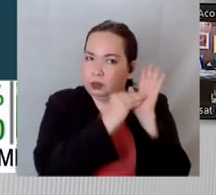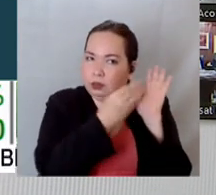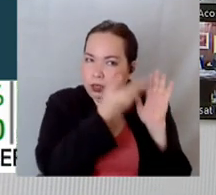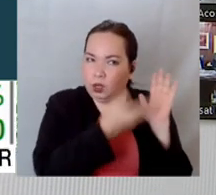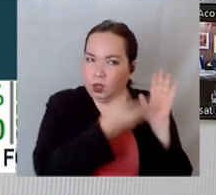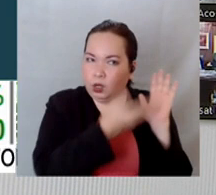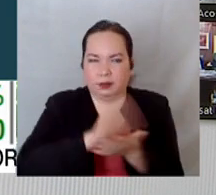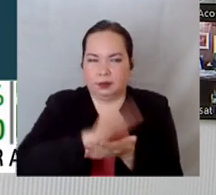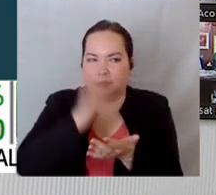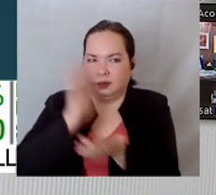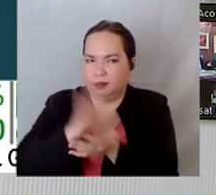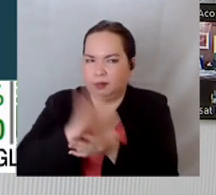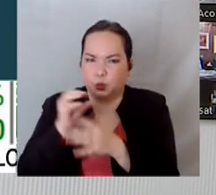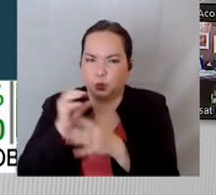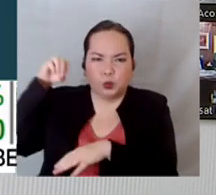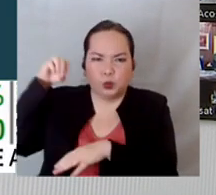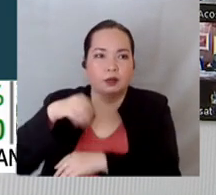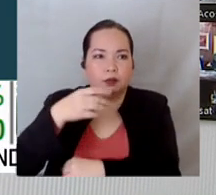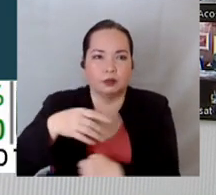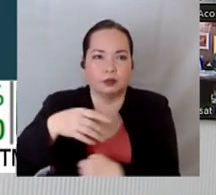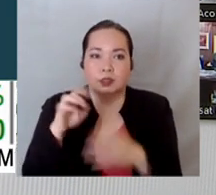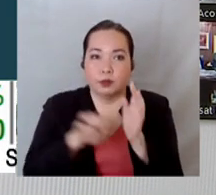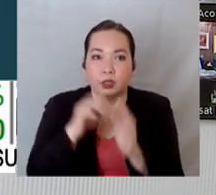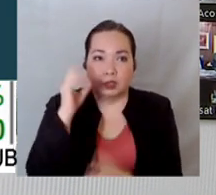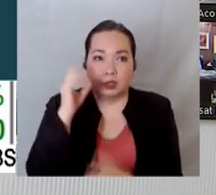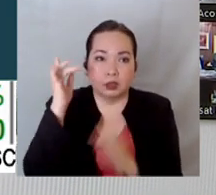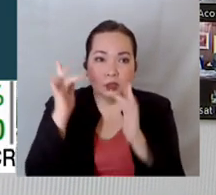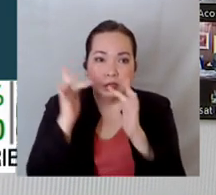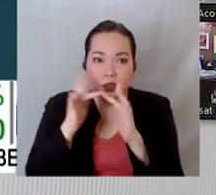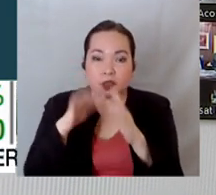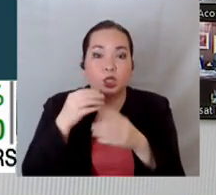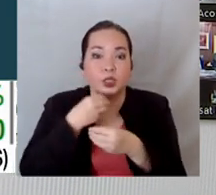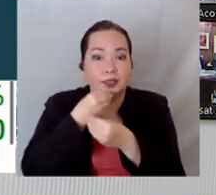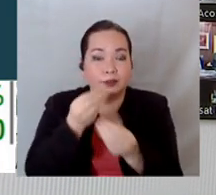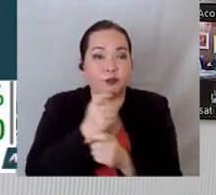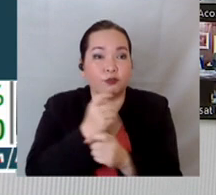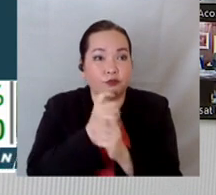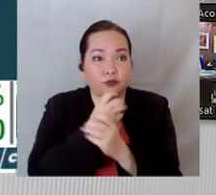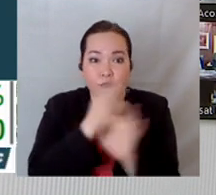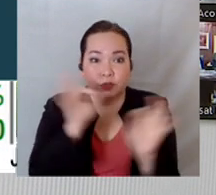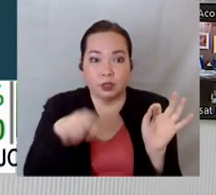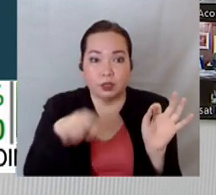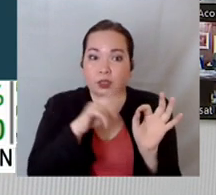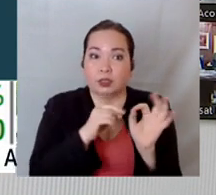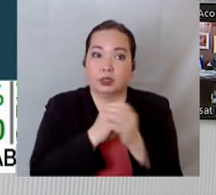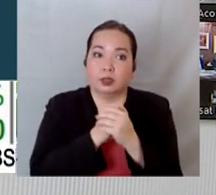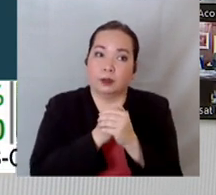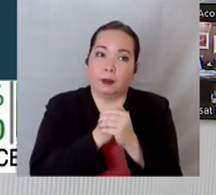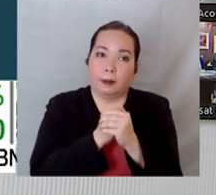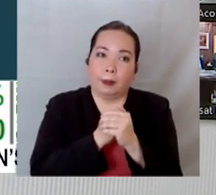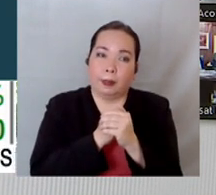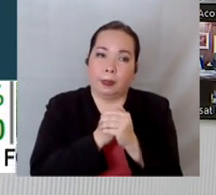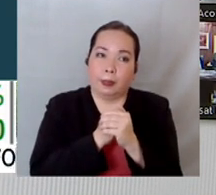price of the internet that we are providing now, mas substantially, mas maganda ang magiging